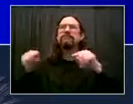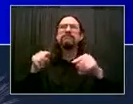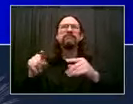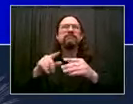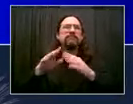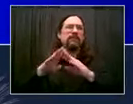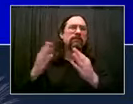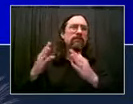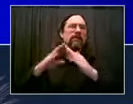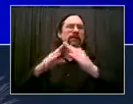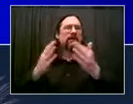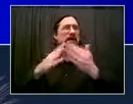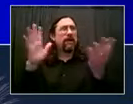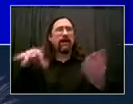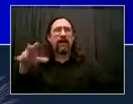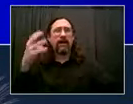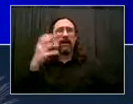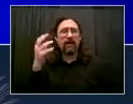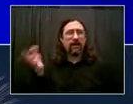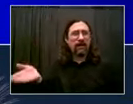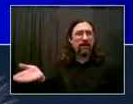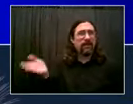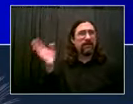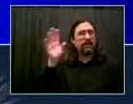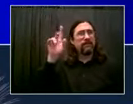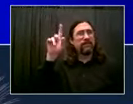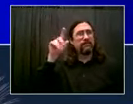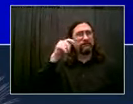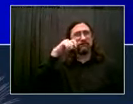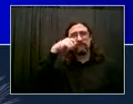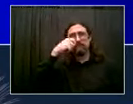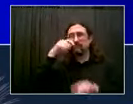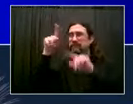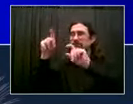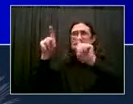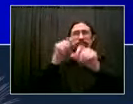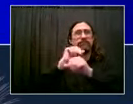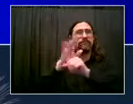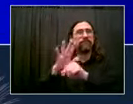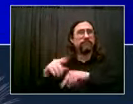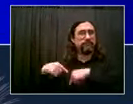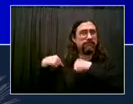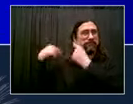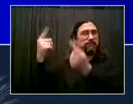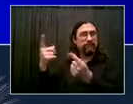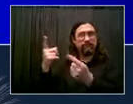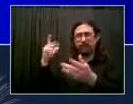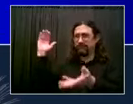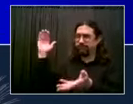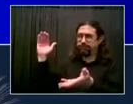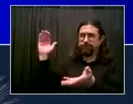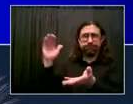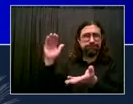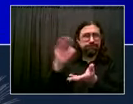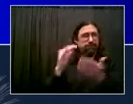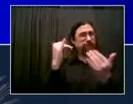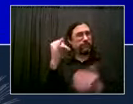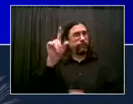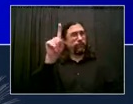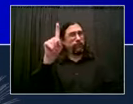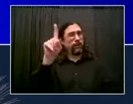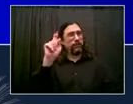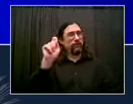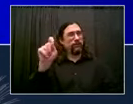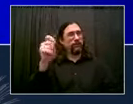1.13%, the lowest since September. This is really striking. COVID is being run out in New York City because